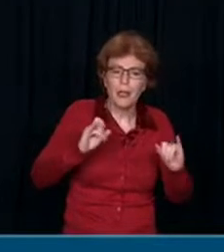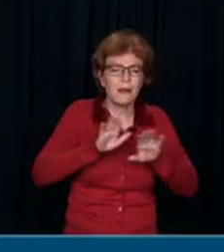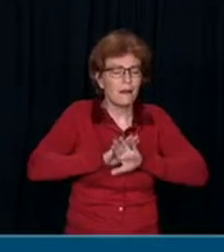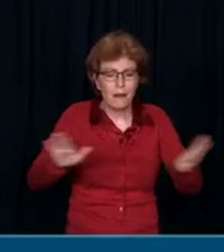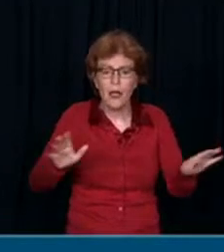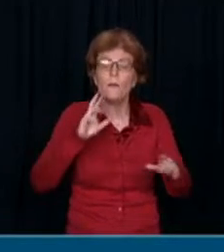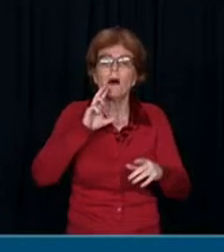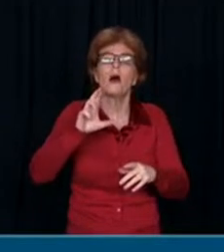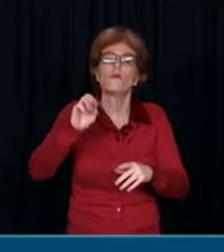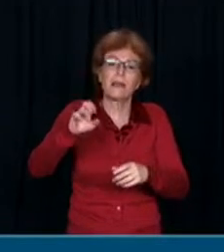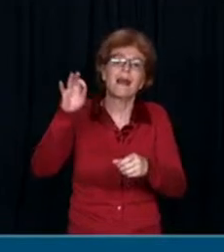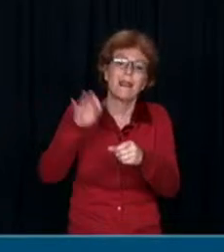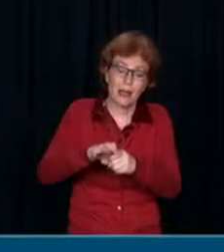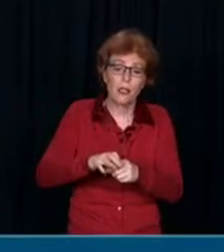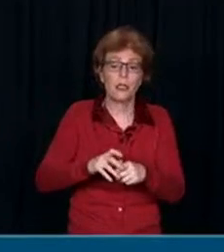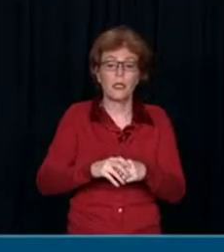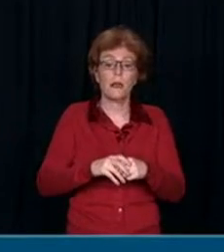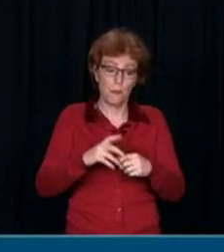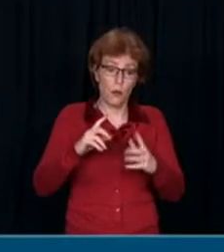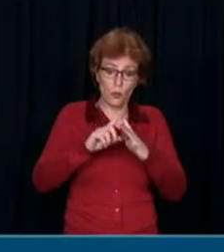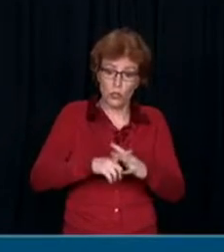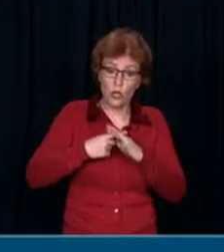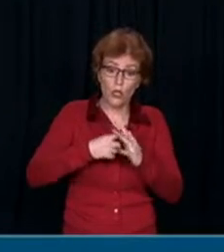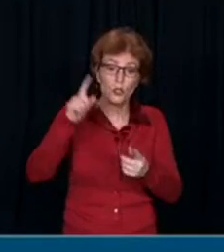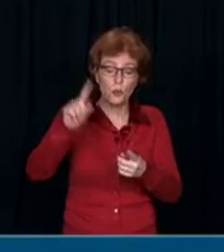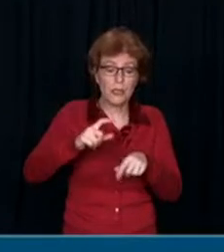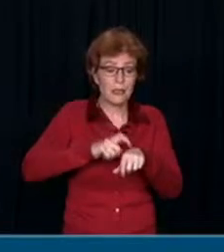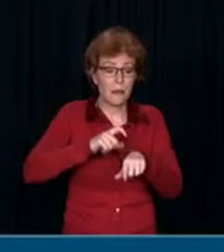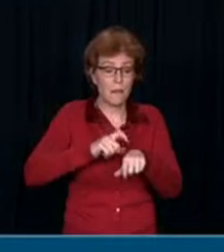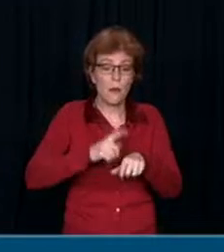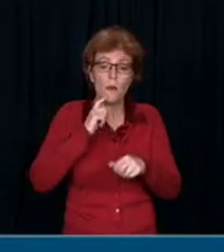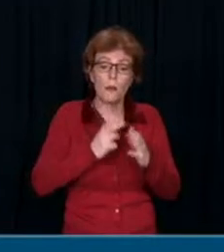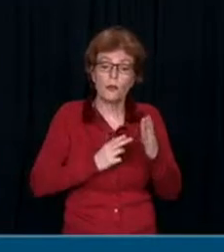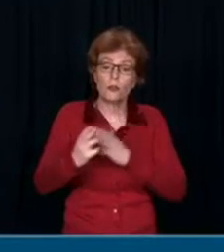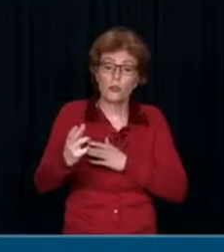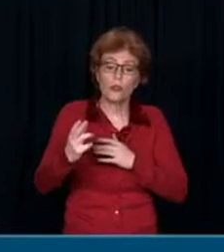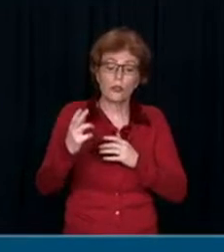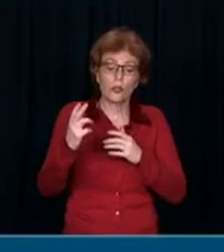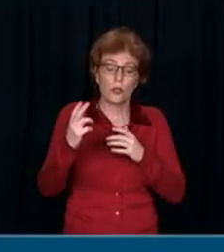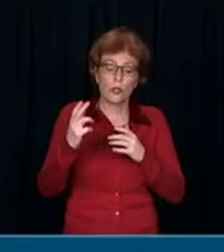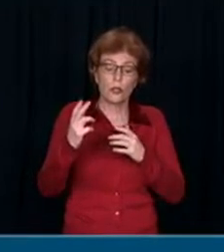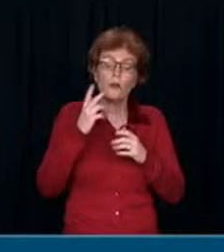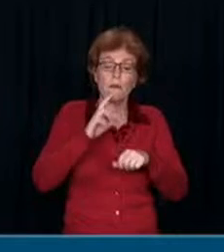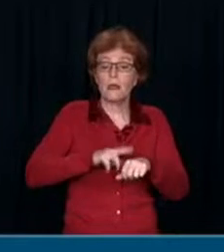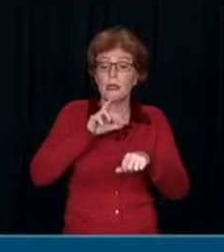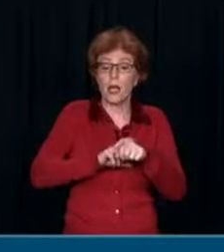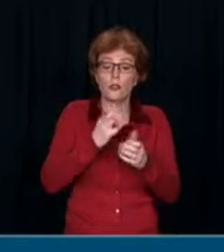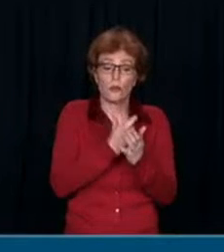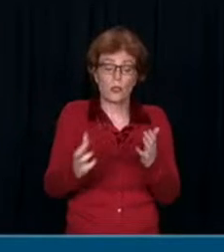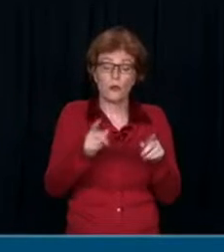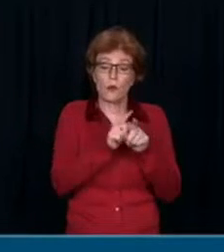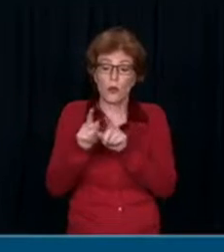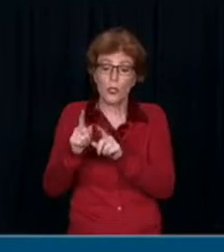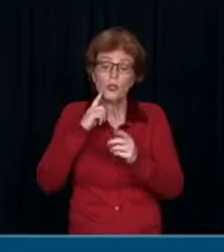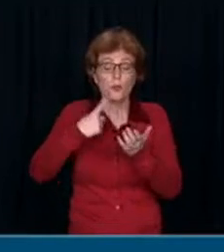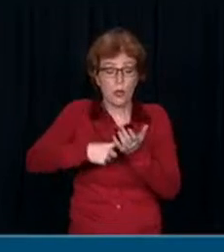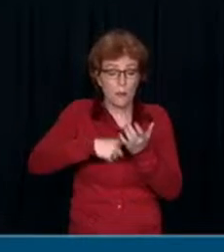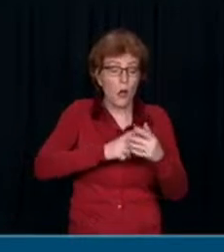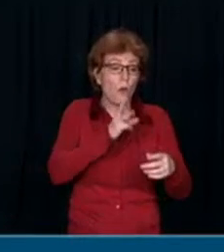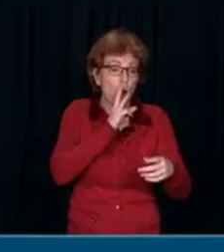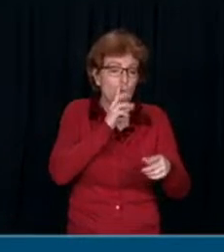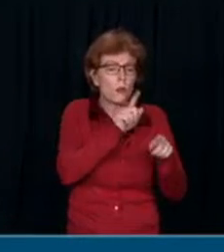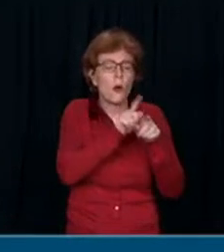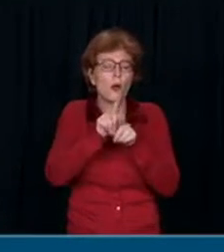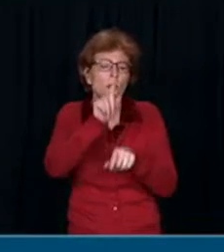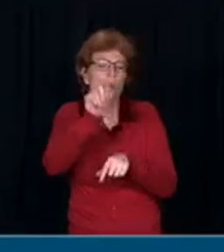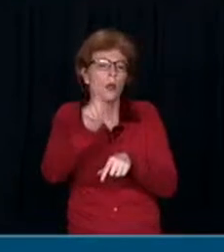re-elected. And I do want to, because we're starting to run down our time here, but I want to make sure that we get to some natural resources. Also, you talked about water. I also want to